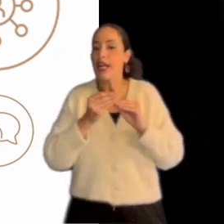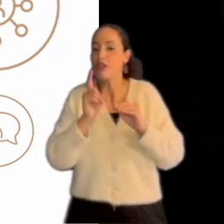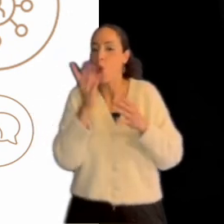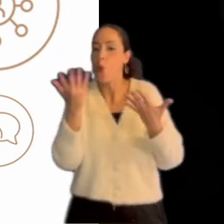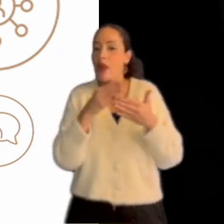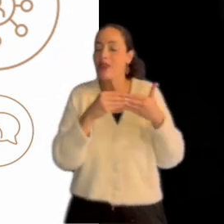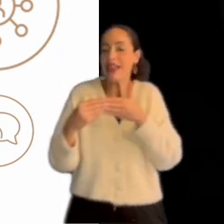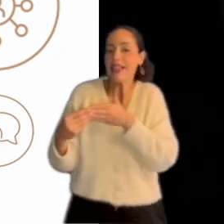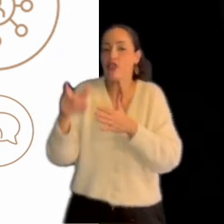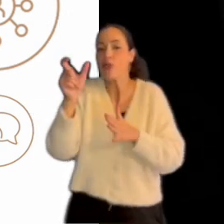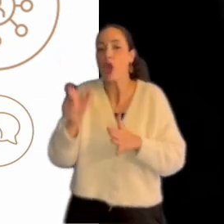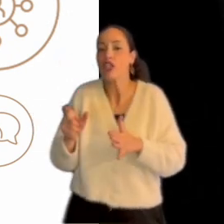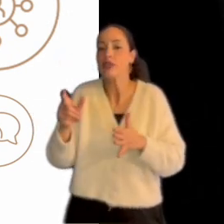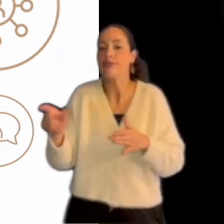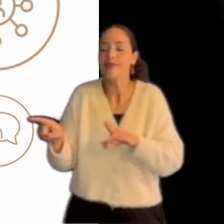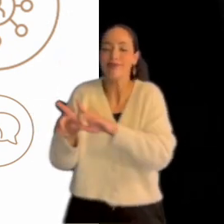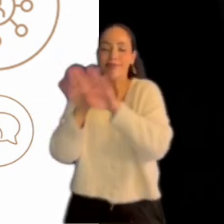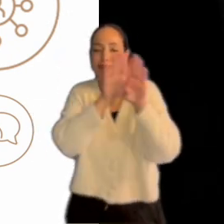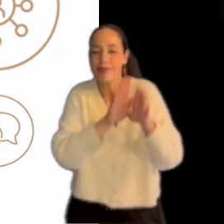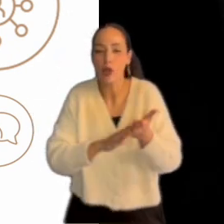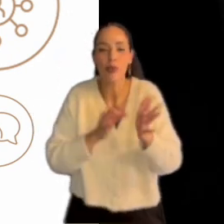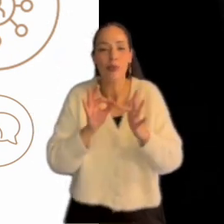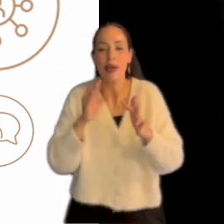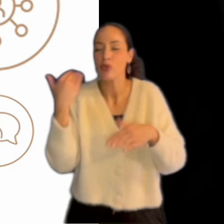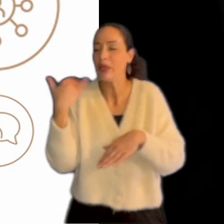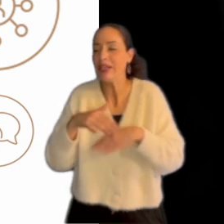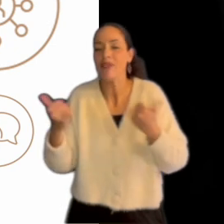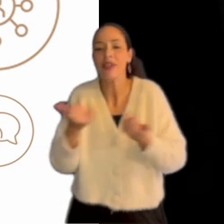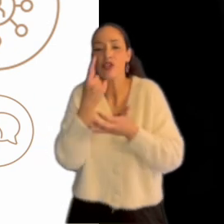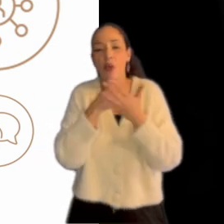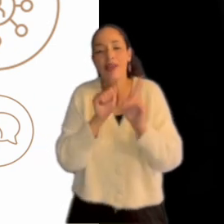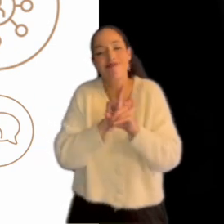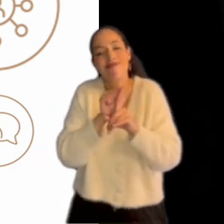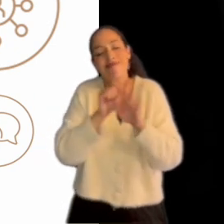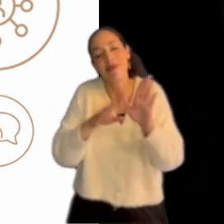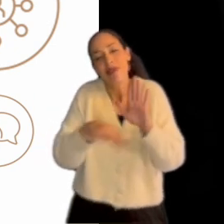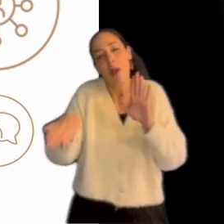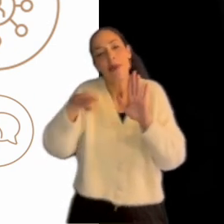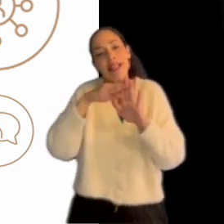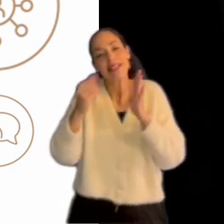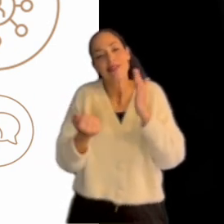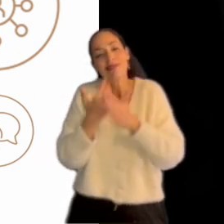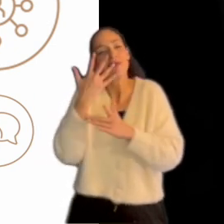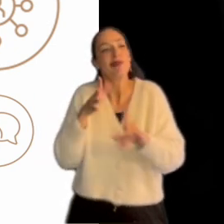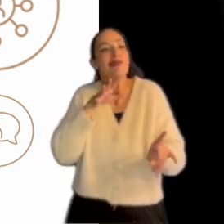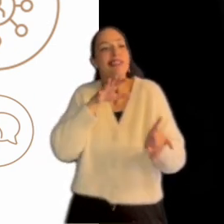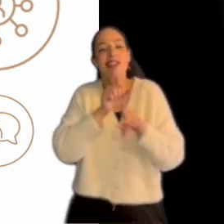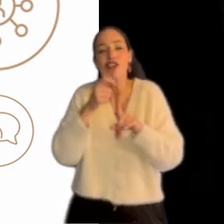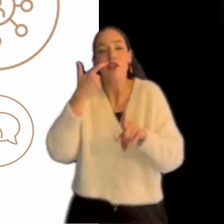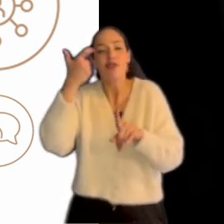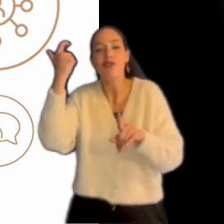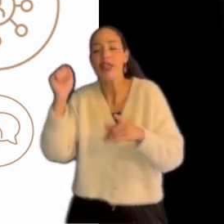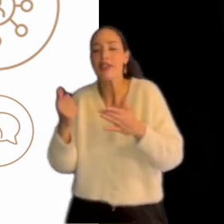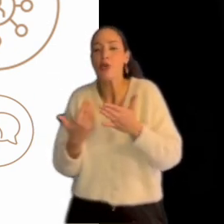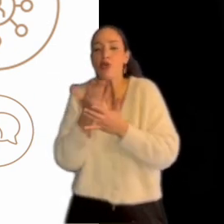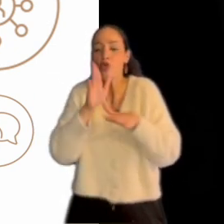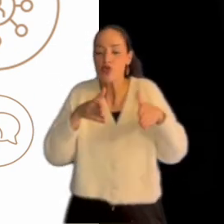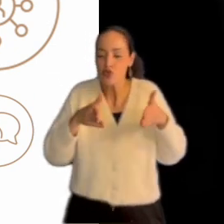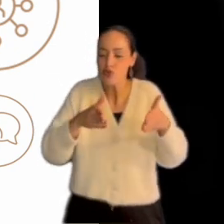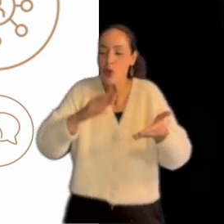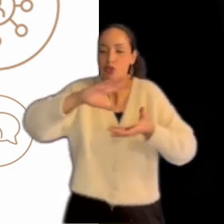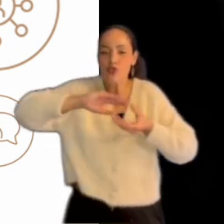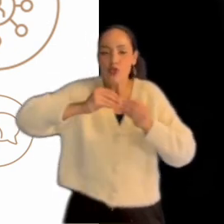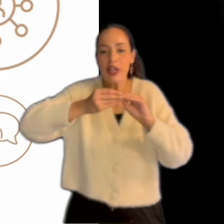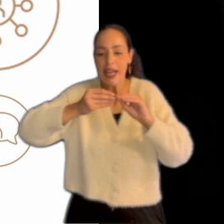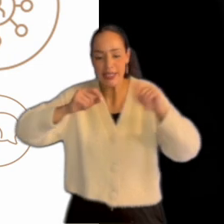built to bridge the gap between where we are and where we wish to be. They are honest and true representations of what already exists and what